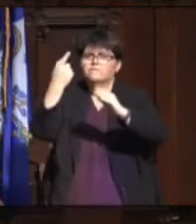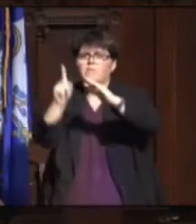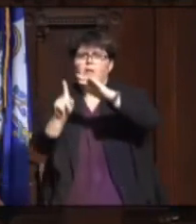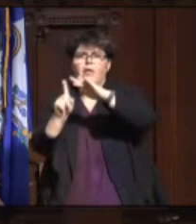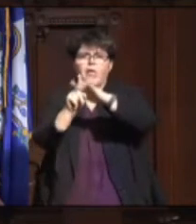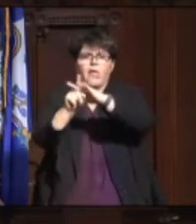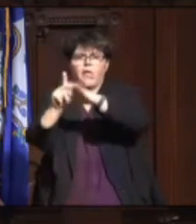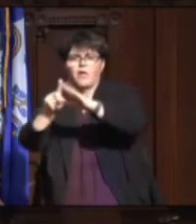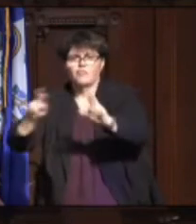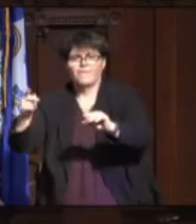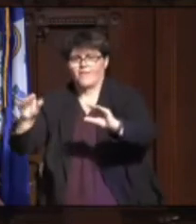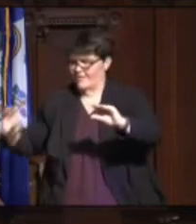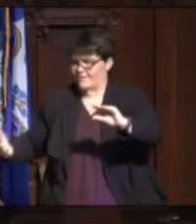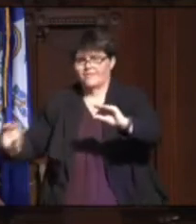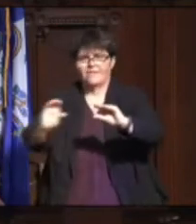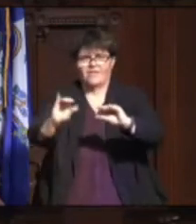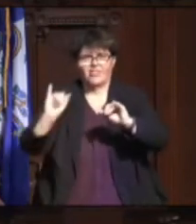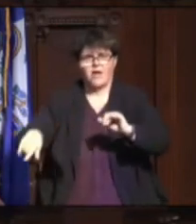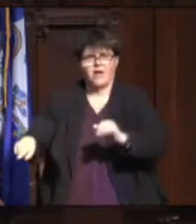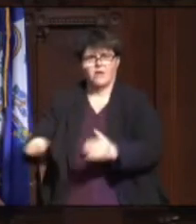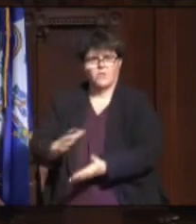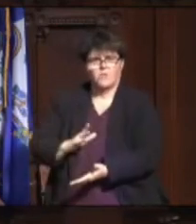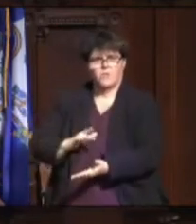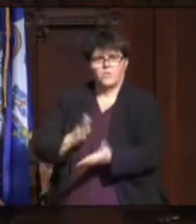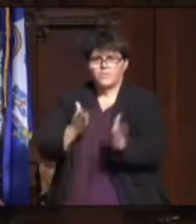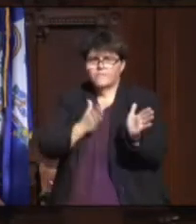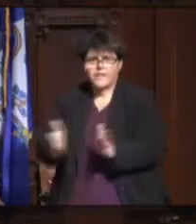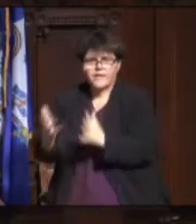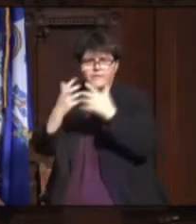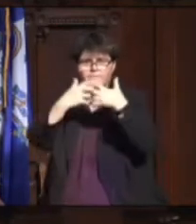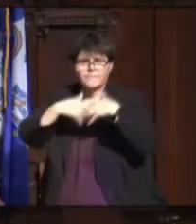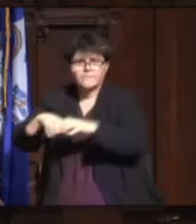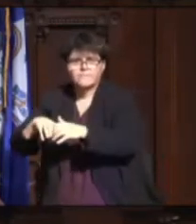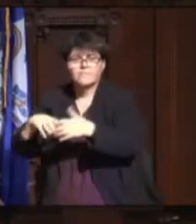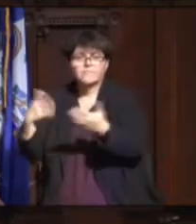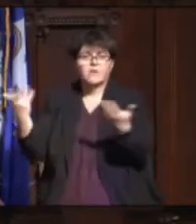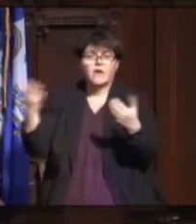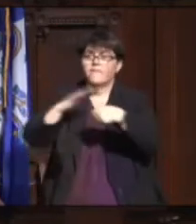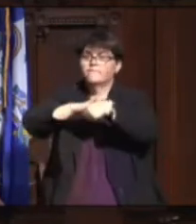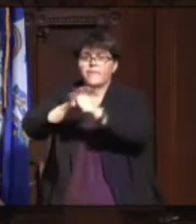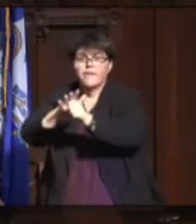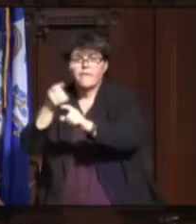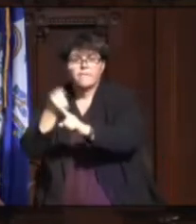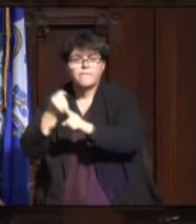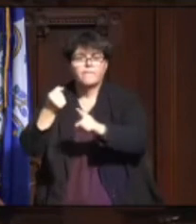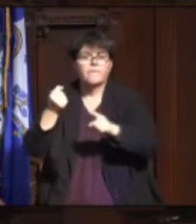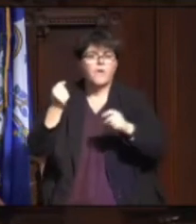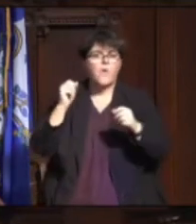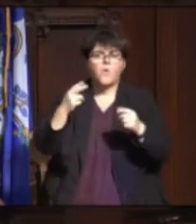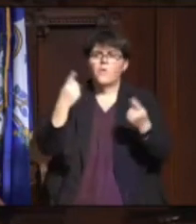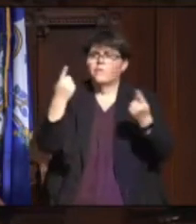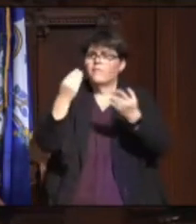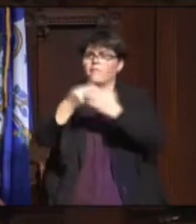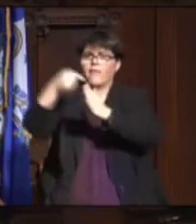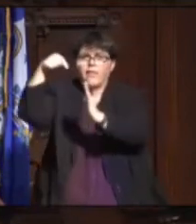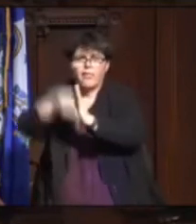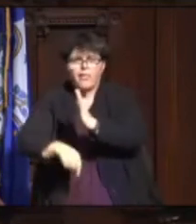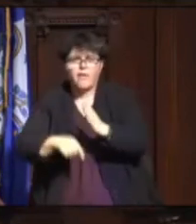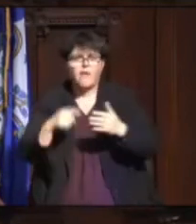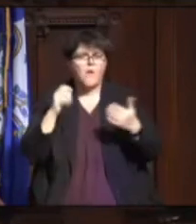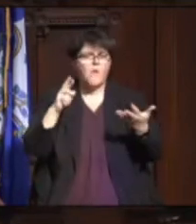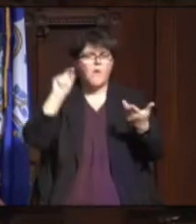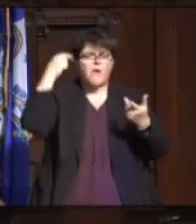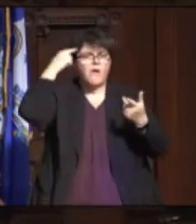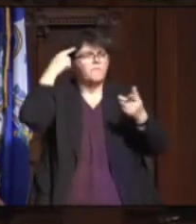geopolitical disruption, a recession, a pandemic, or a federal government shutdown. Connecticut is well positioned to